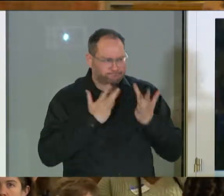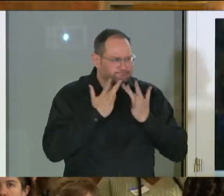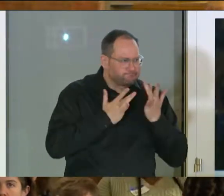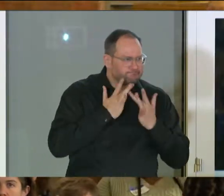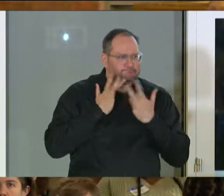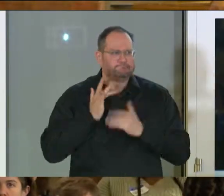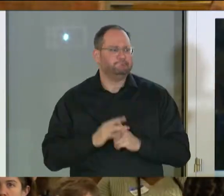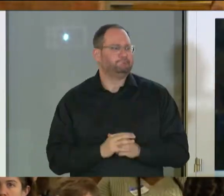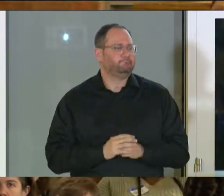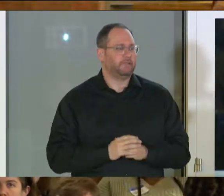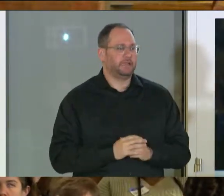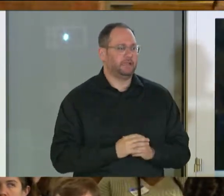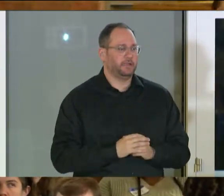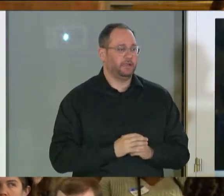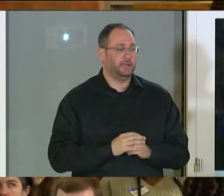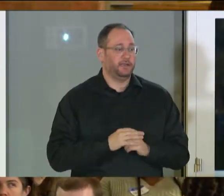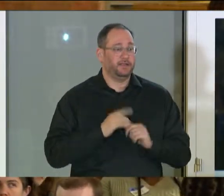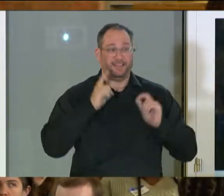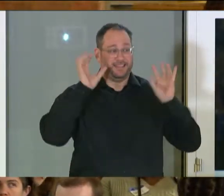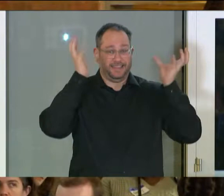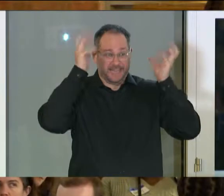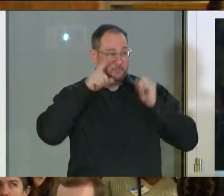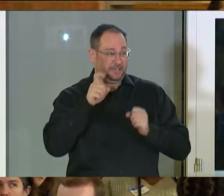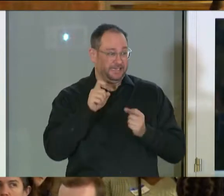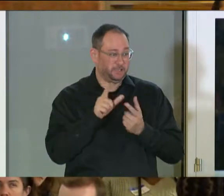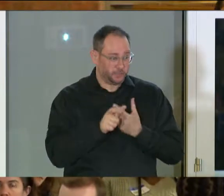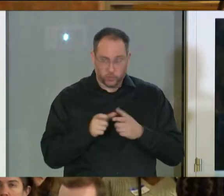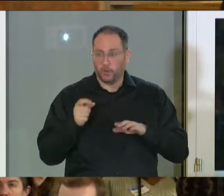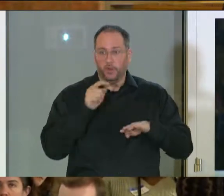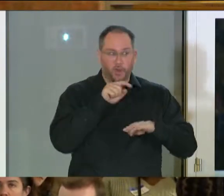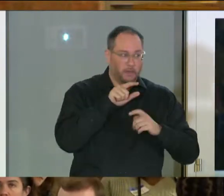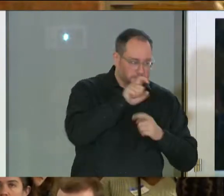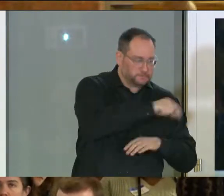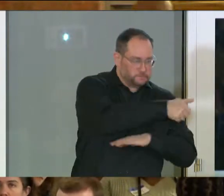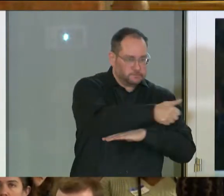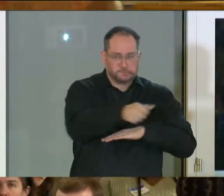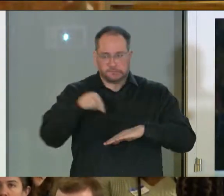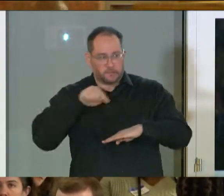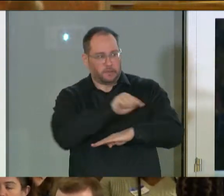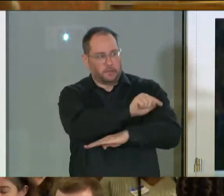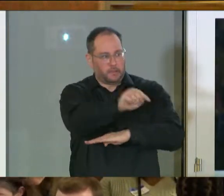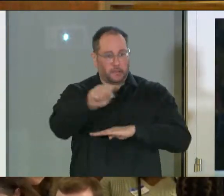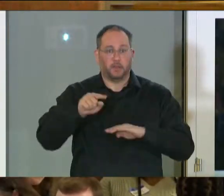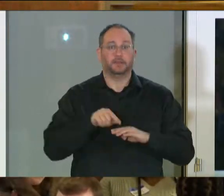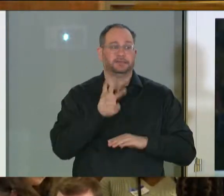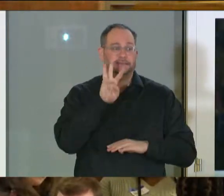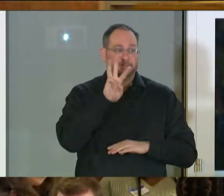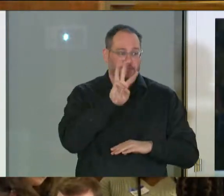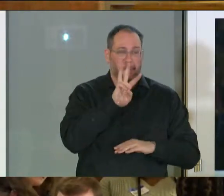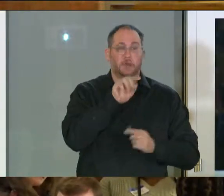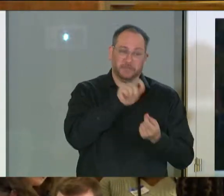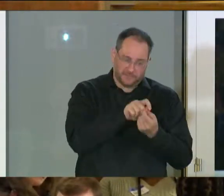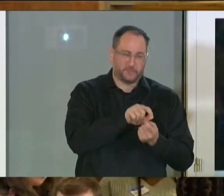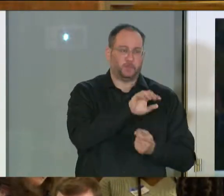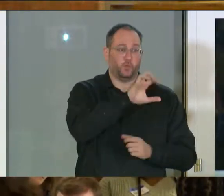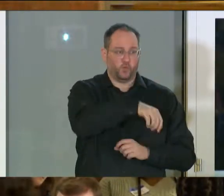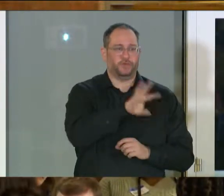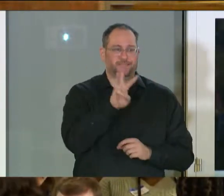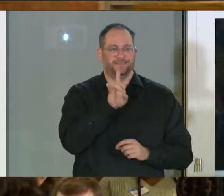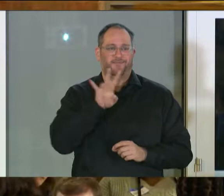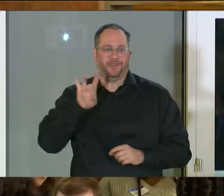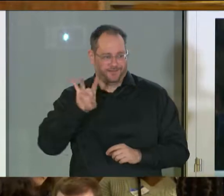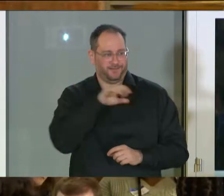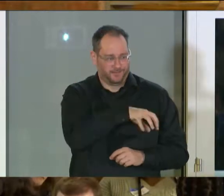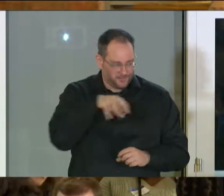call to call to call, particularly in Ward 7 and 8, which took away from community policing. And I'll close with, these